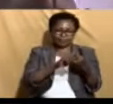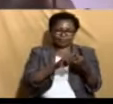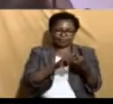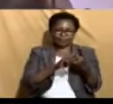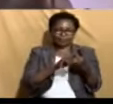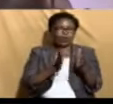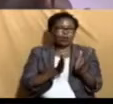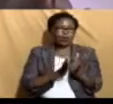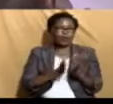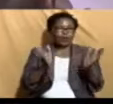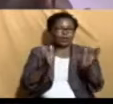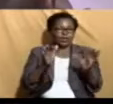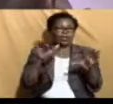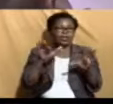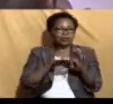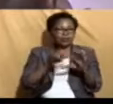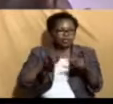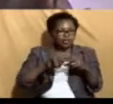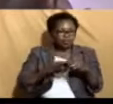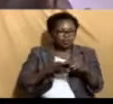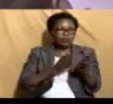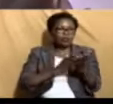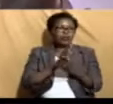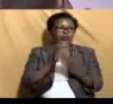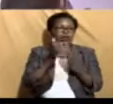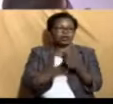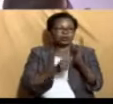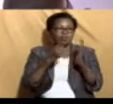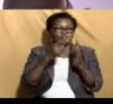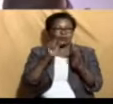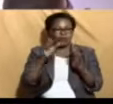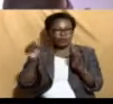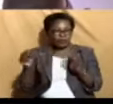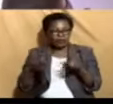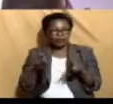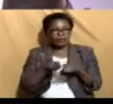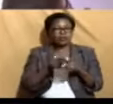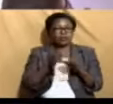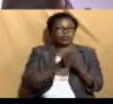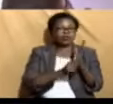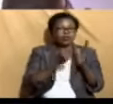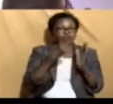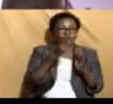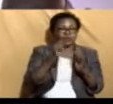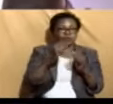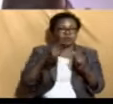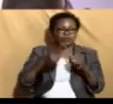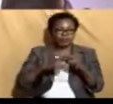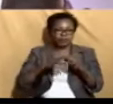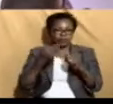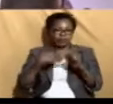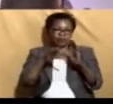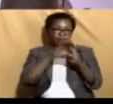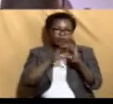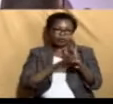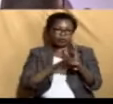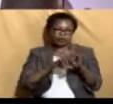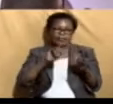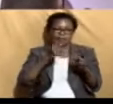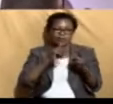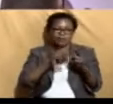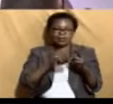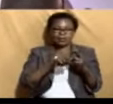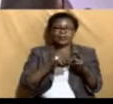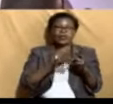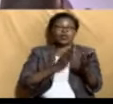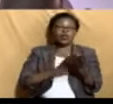popular initiative via the Articles 255, as read with Article 257 of the Constitution. The second